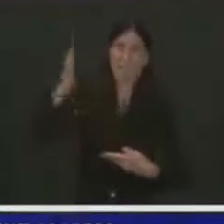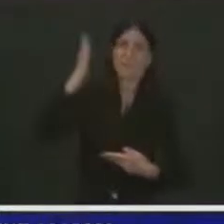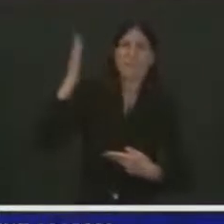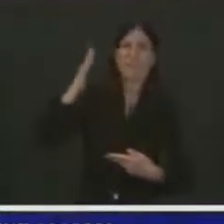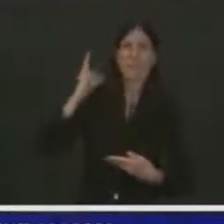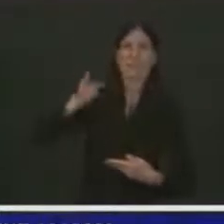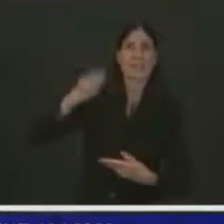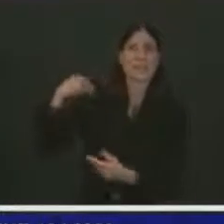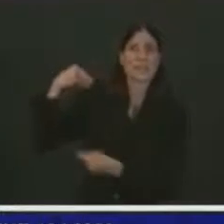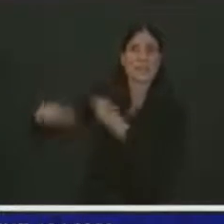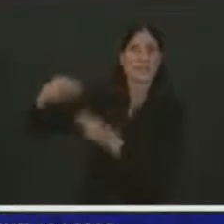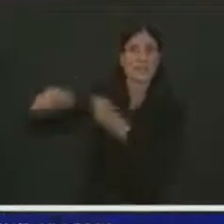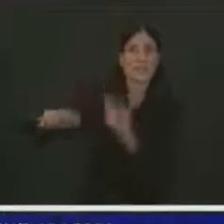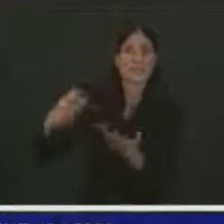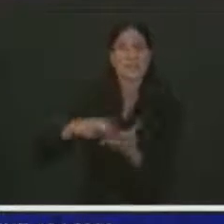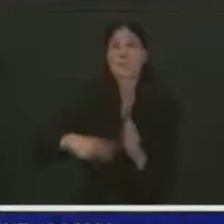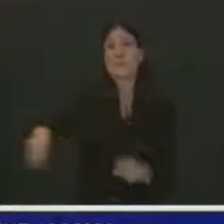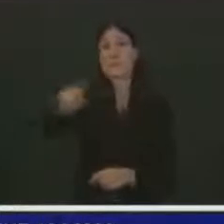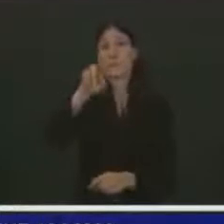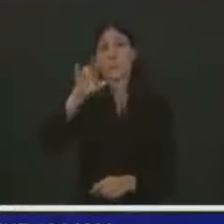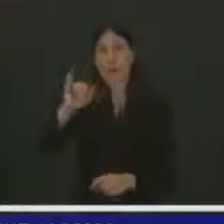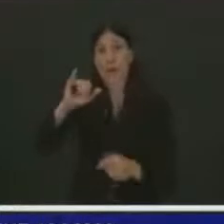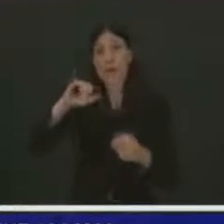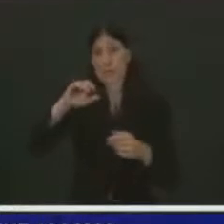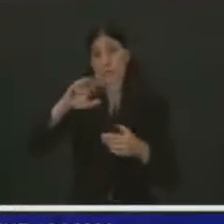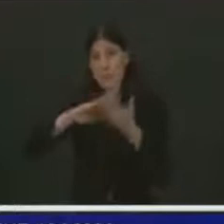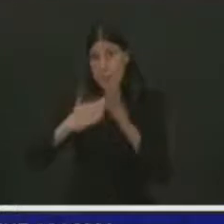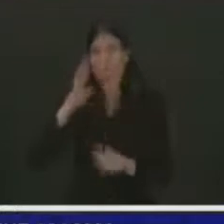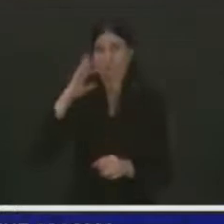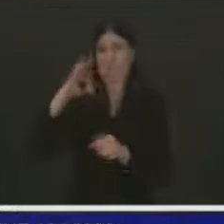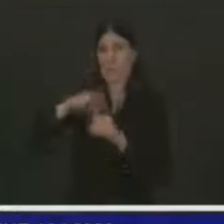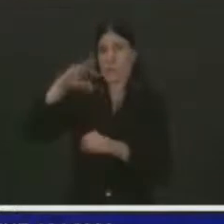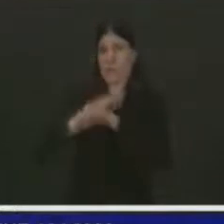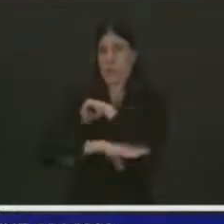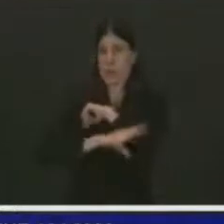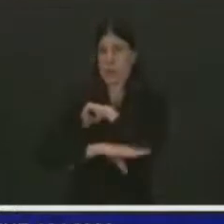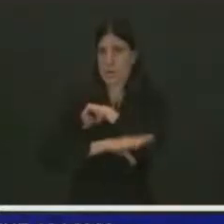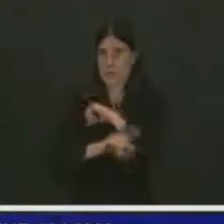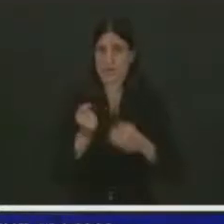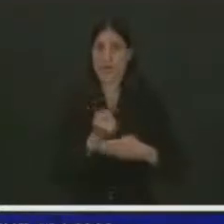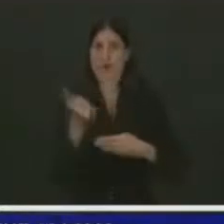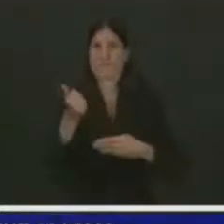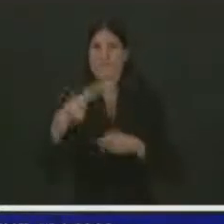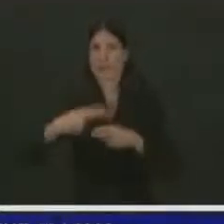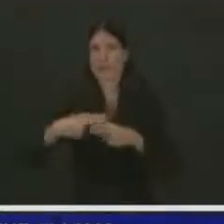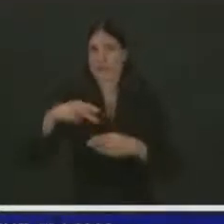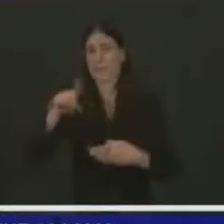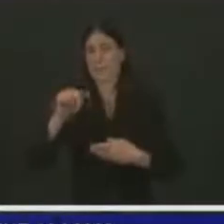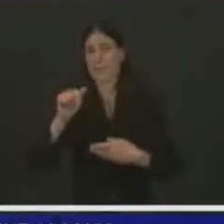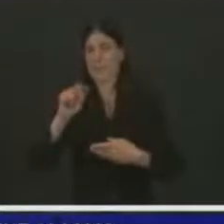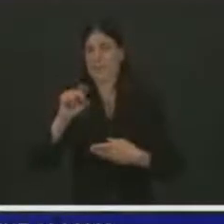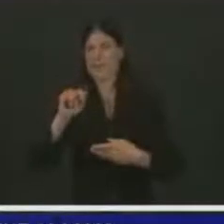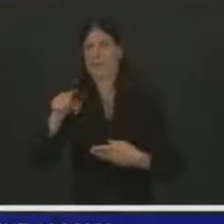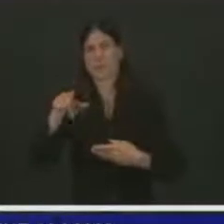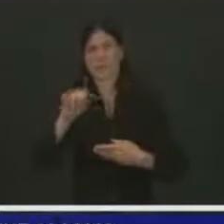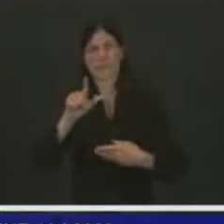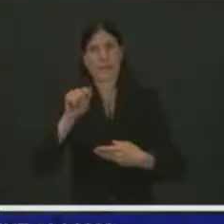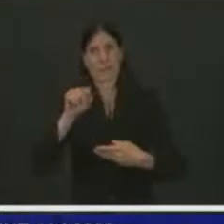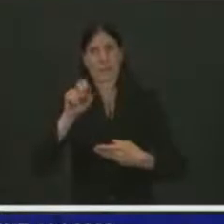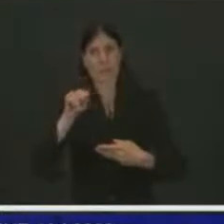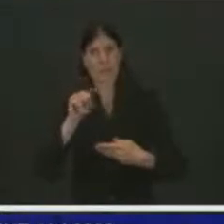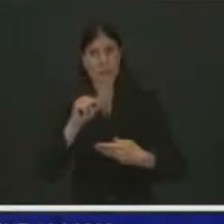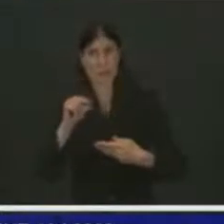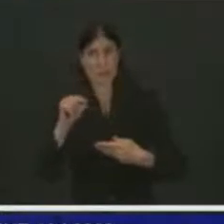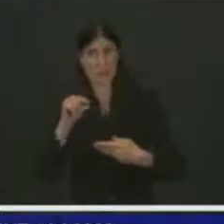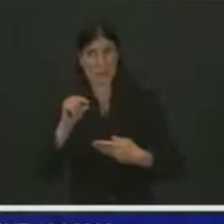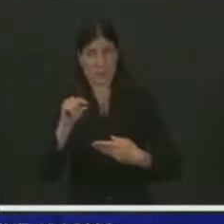that is unsuccessful, yes, I would absolutely consider doing what you said. Governor, following up on the school issue, can you clarify,